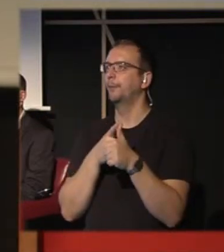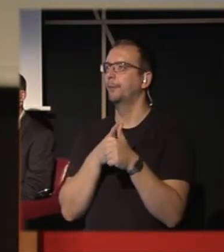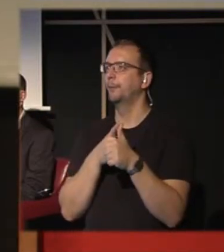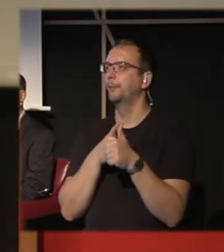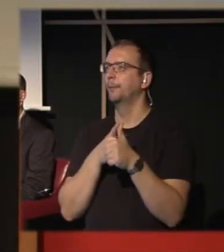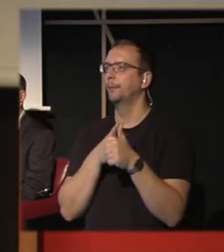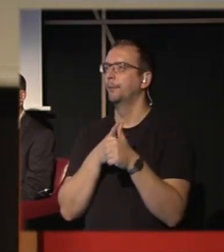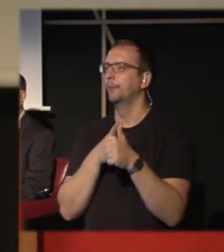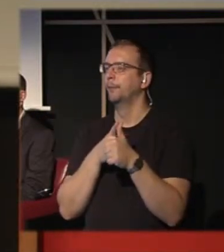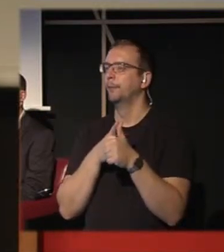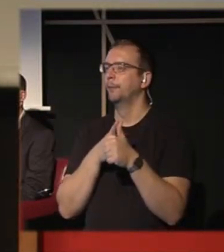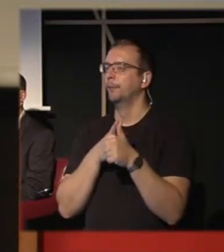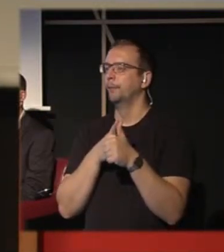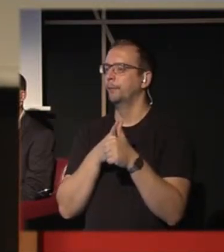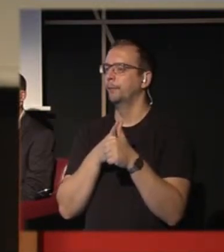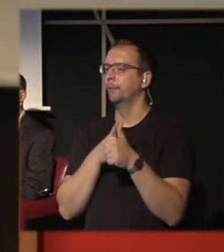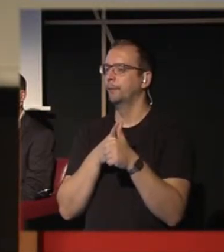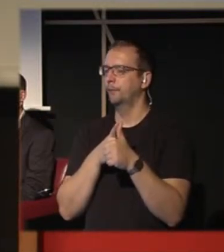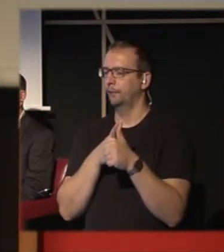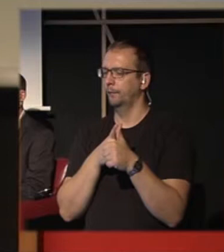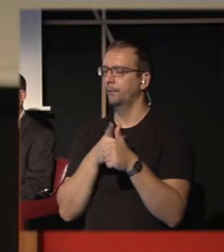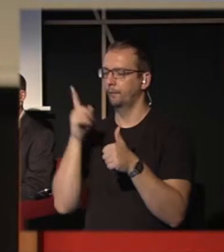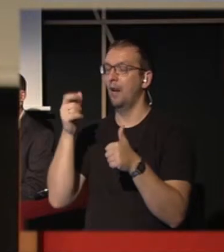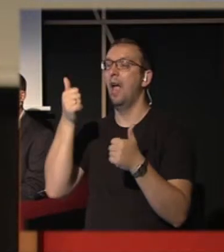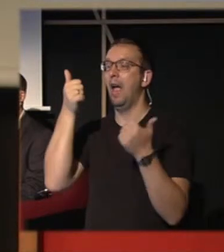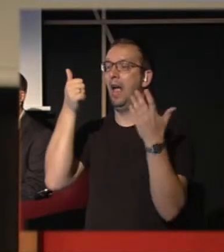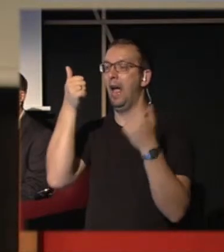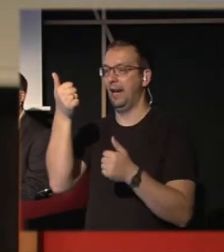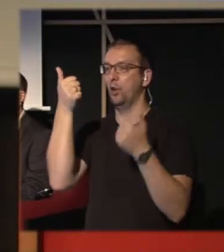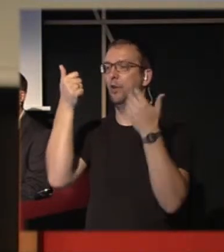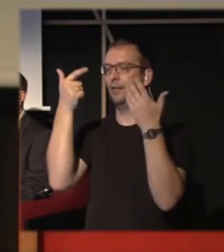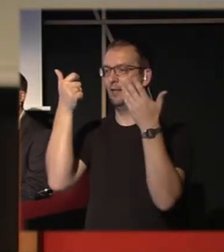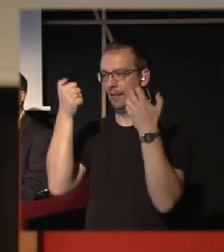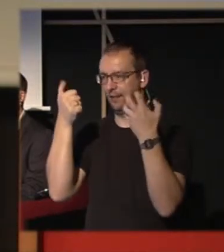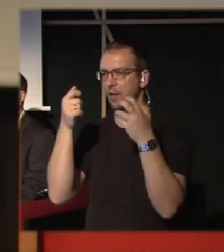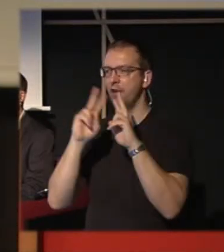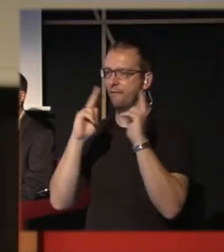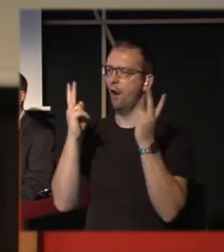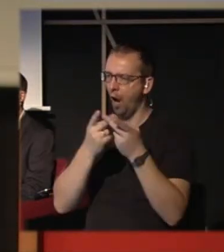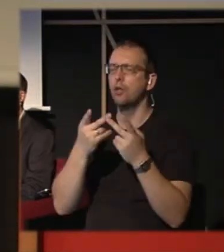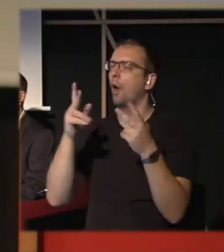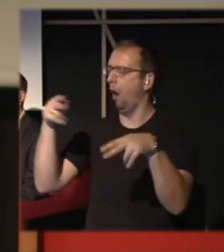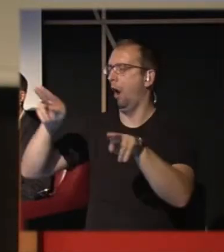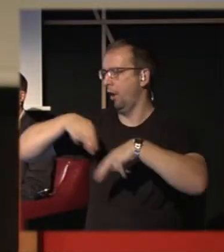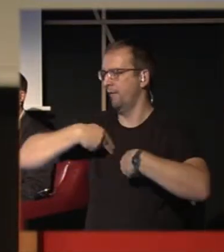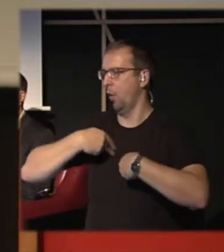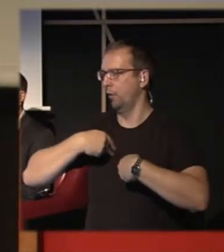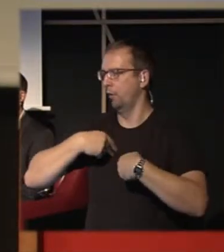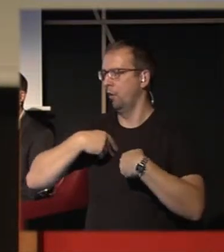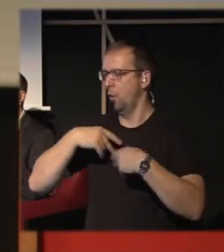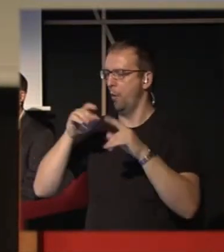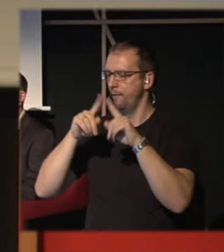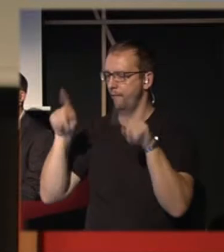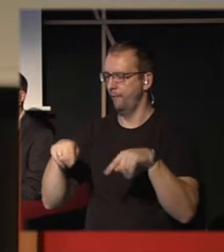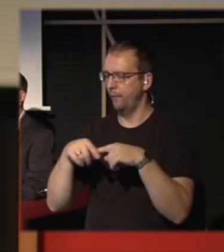commentary survey. And this will help us first by CAFE to provide a good